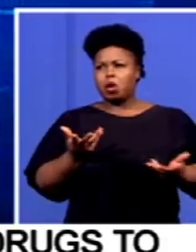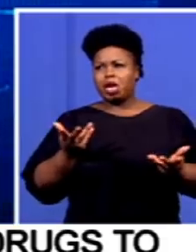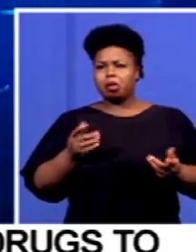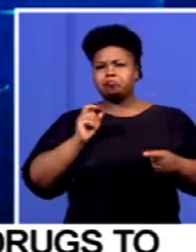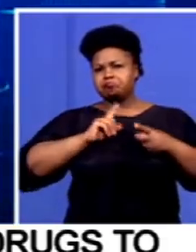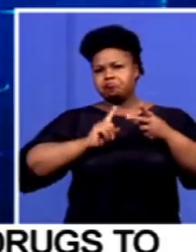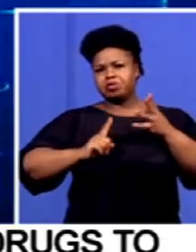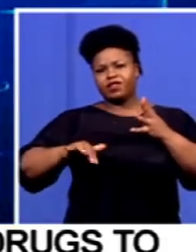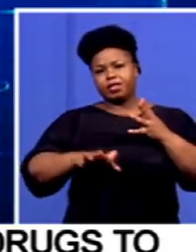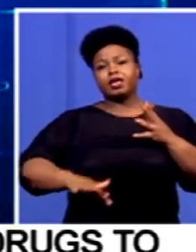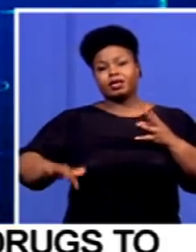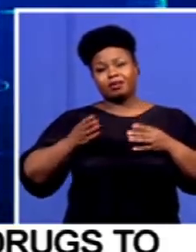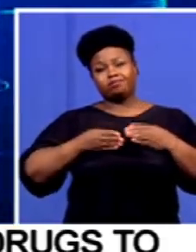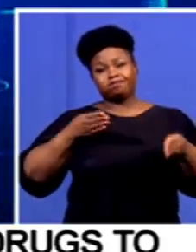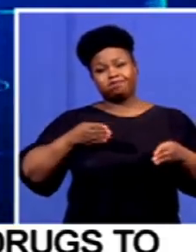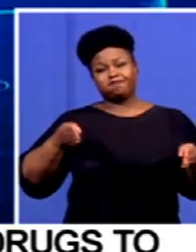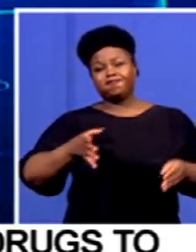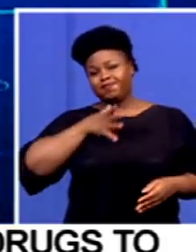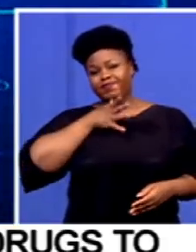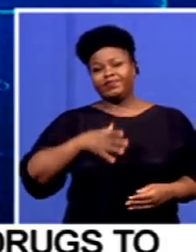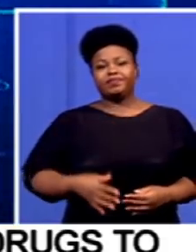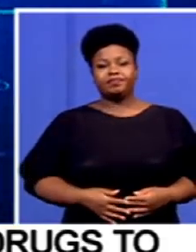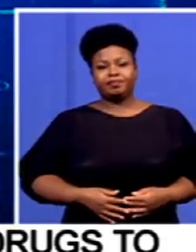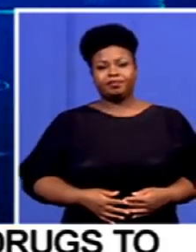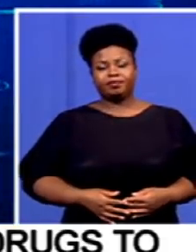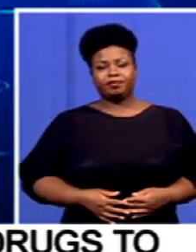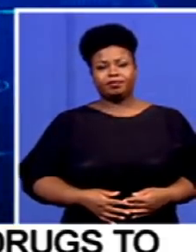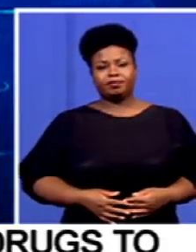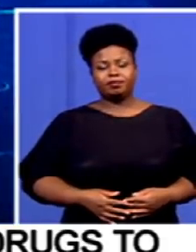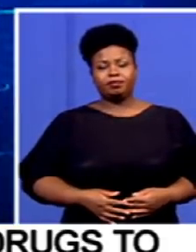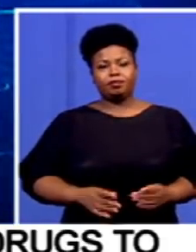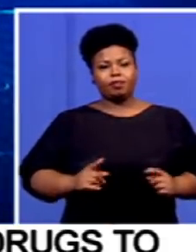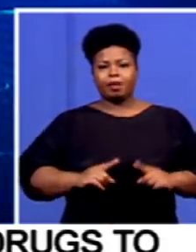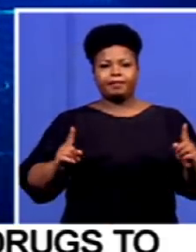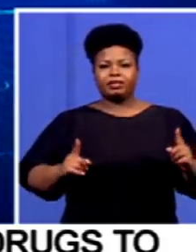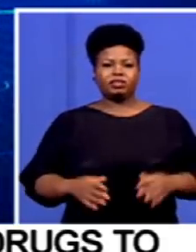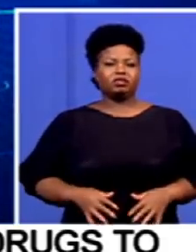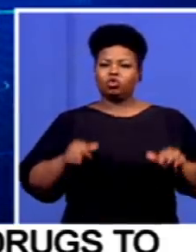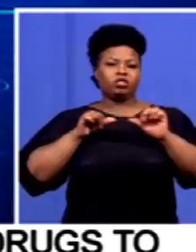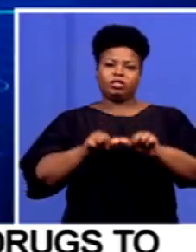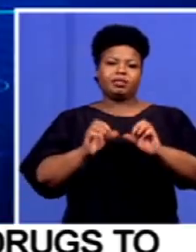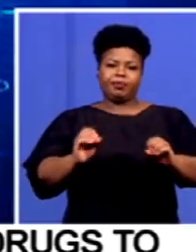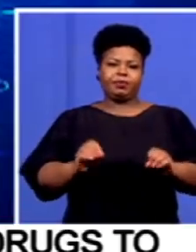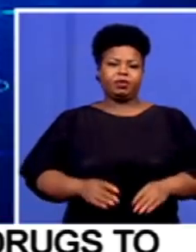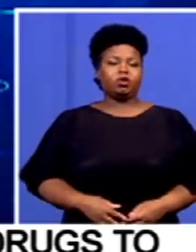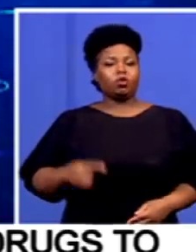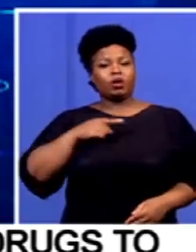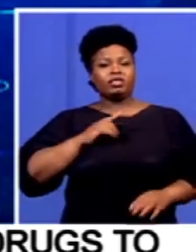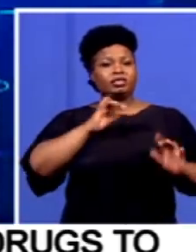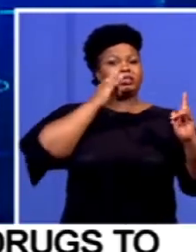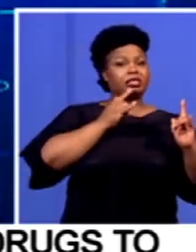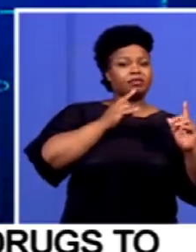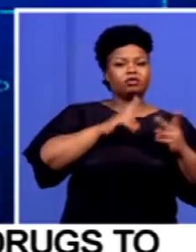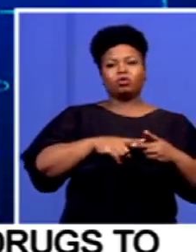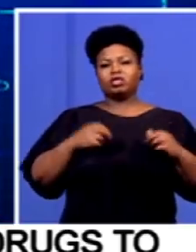been operating, but they're never consistent. They can be in a suburb, they can be in a